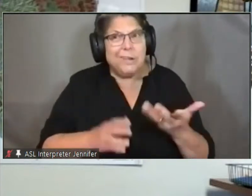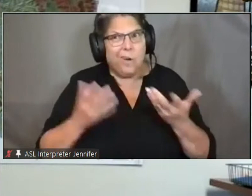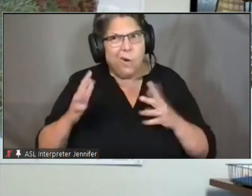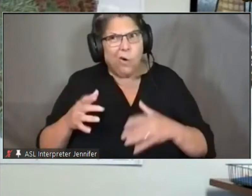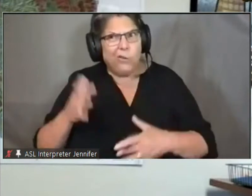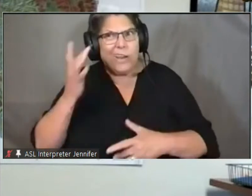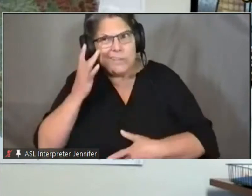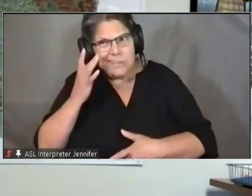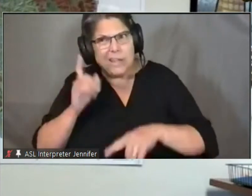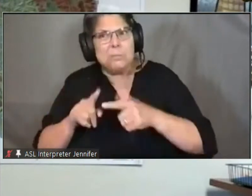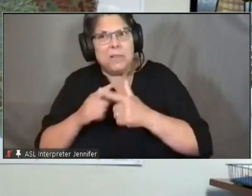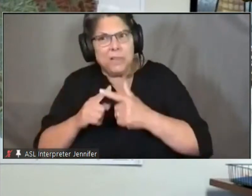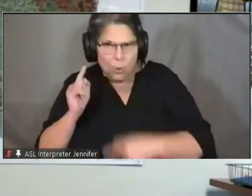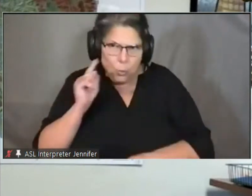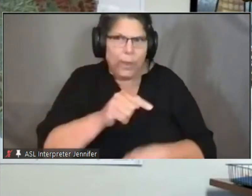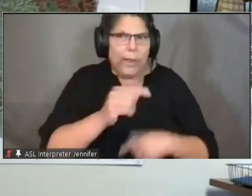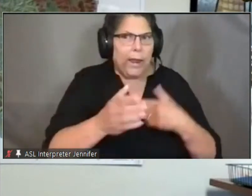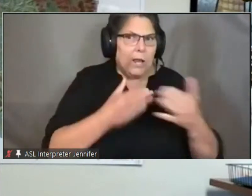were working.